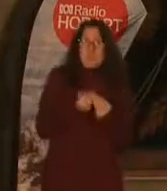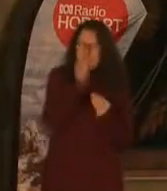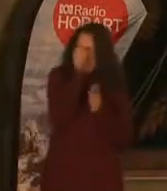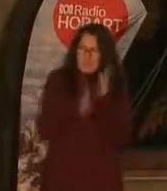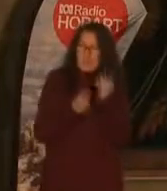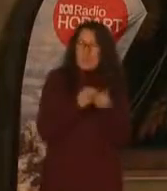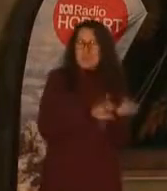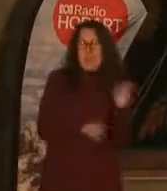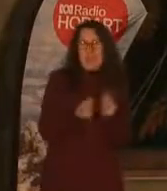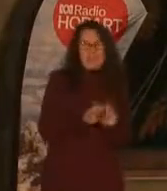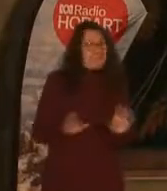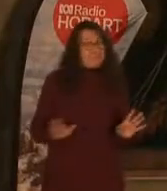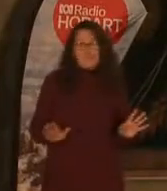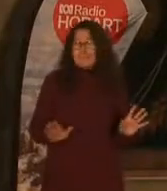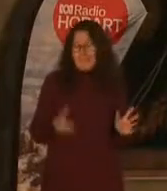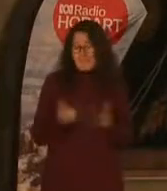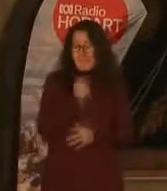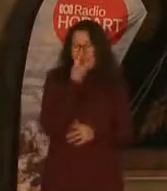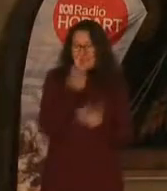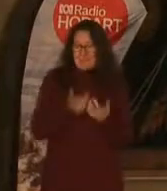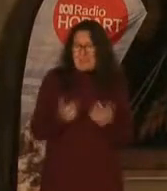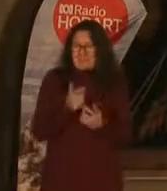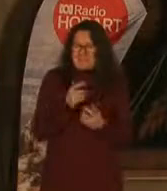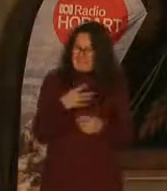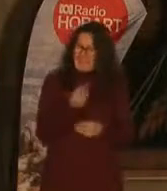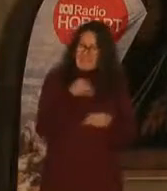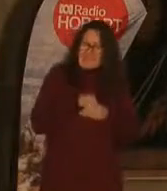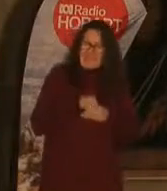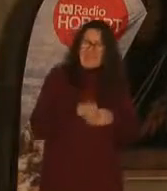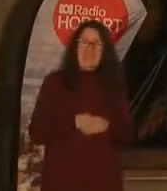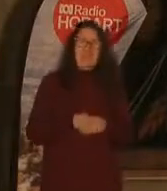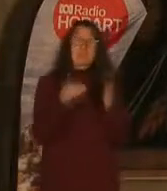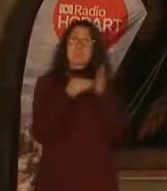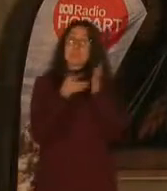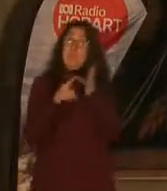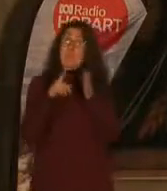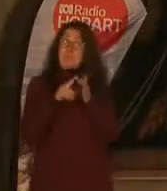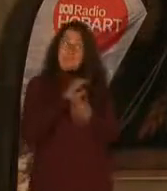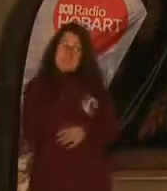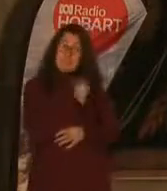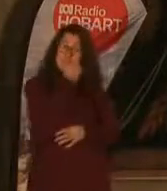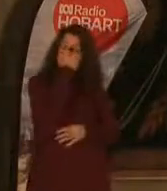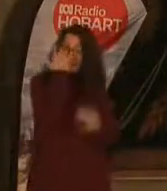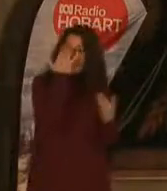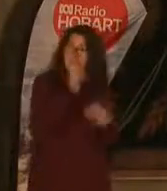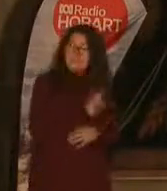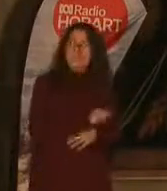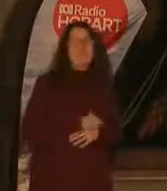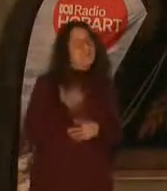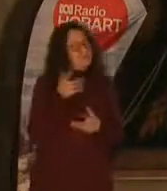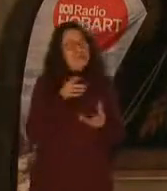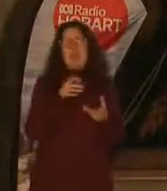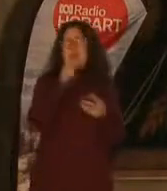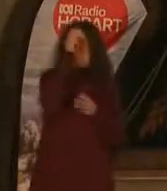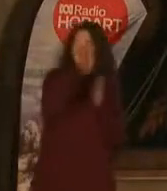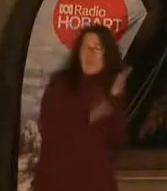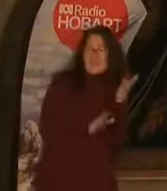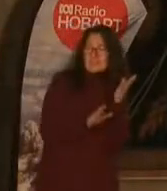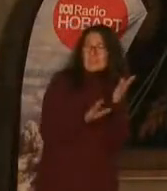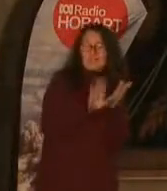Thank you. And Zoe? Yeah, absolutely agree. Knowledge is science and science is knowledge, and you couldn't